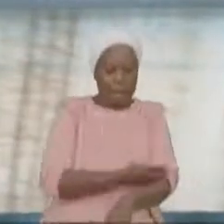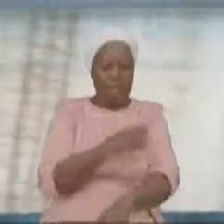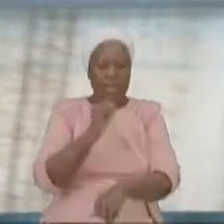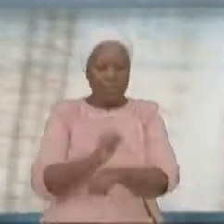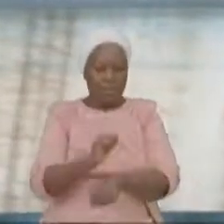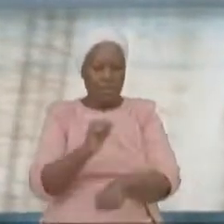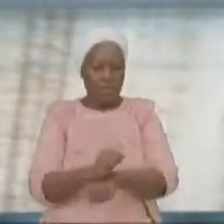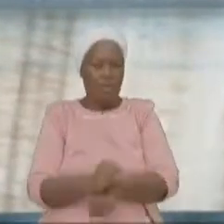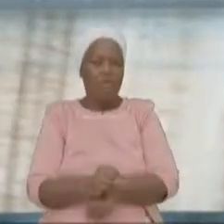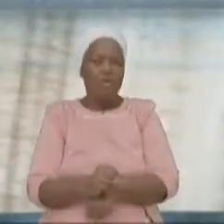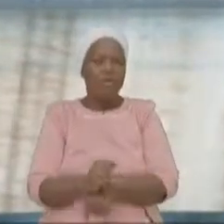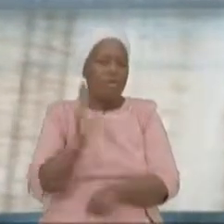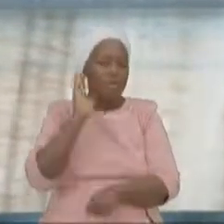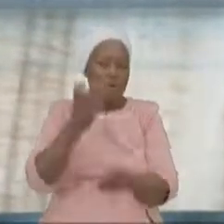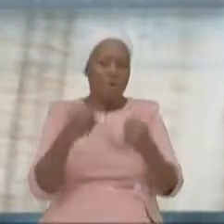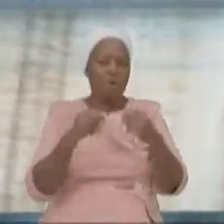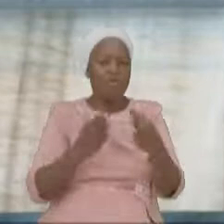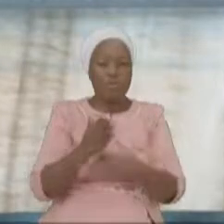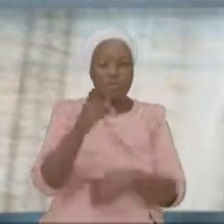works will come through you.